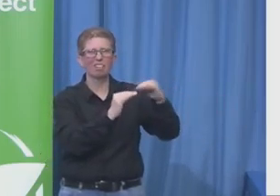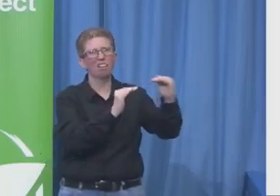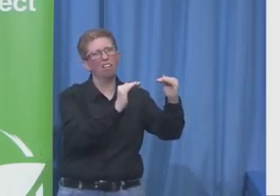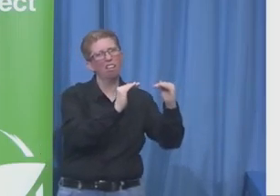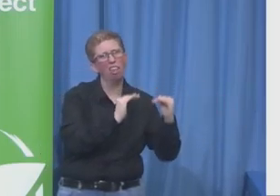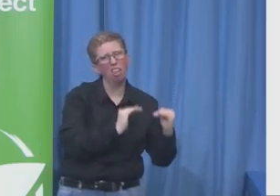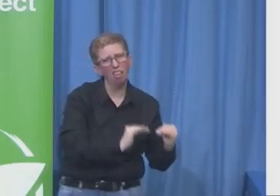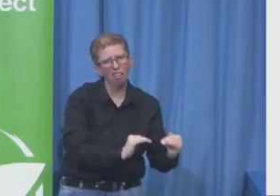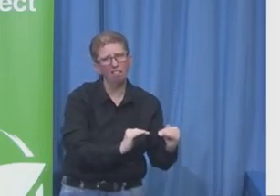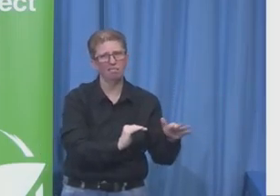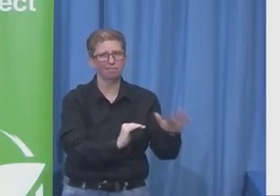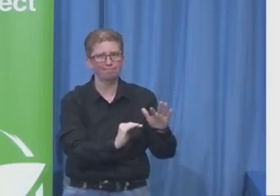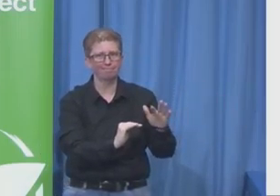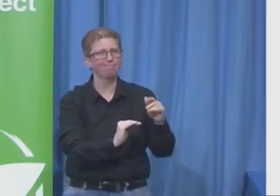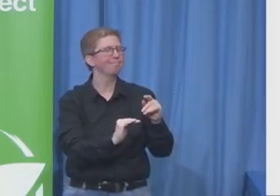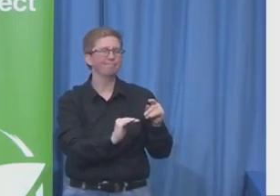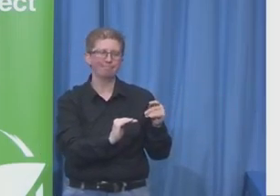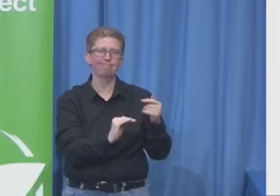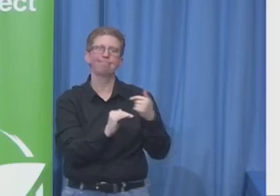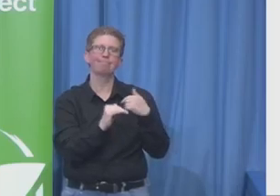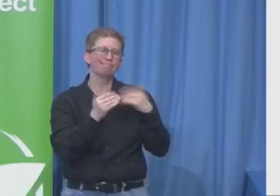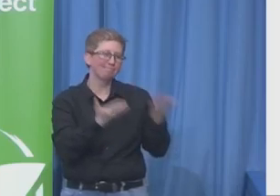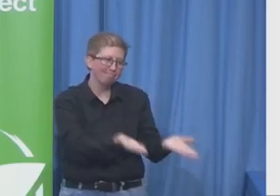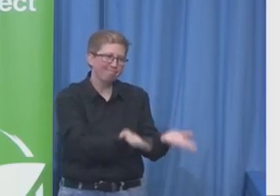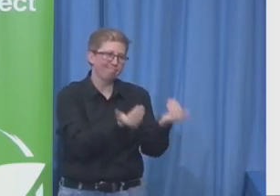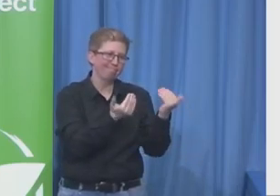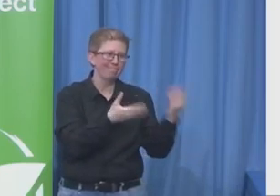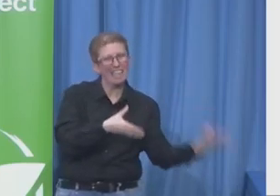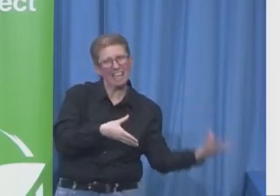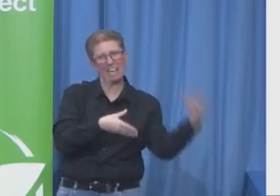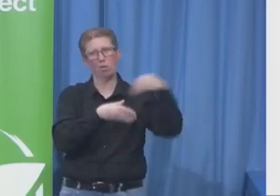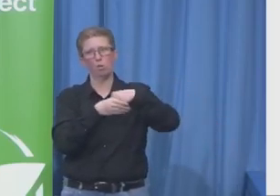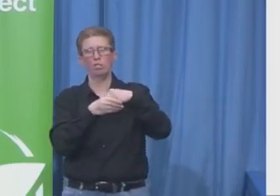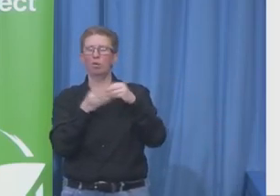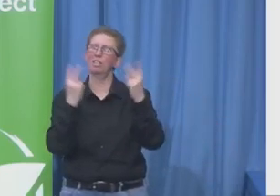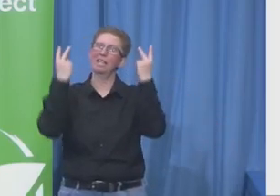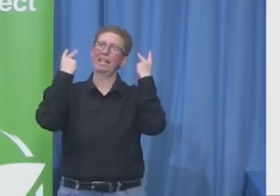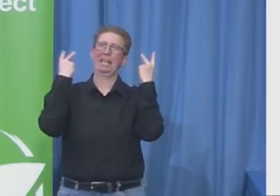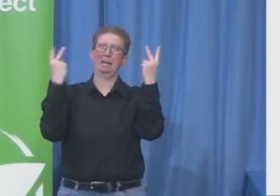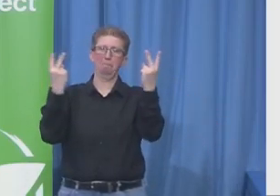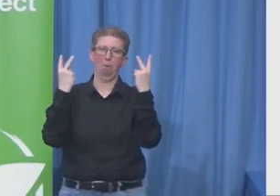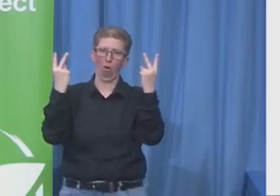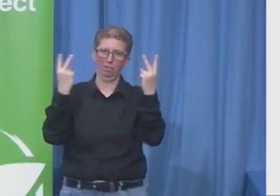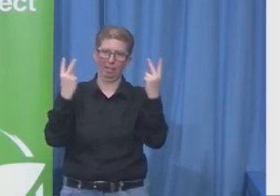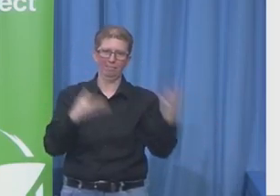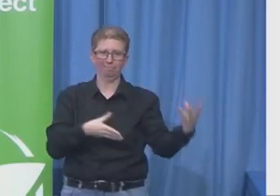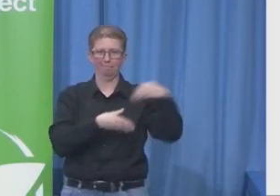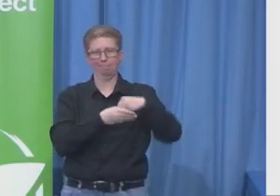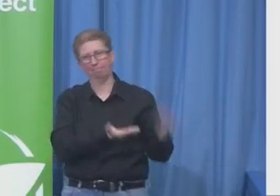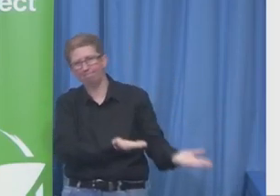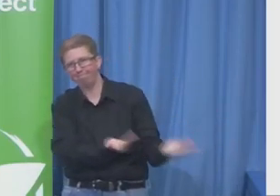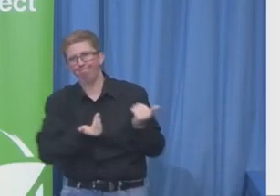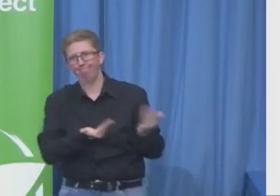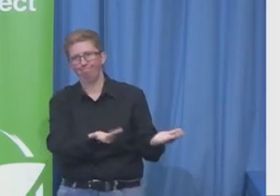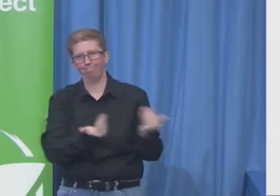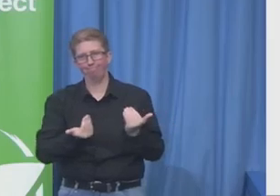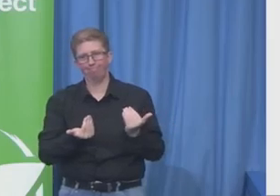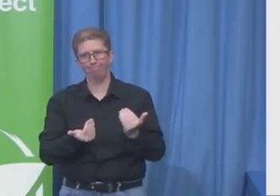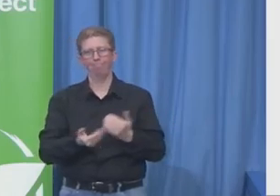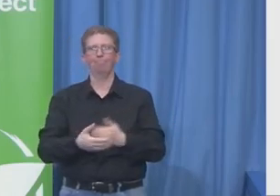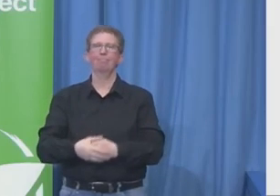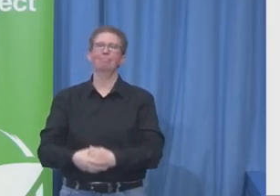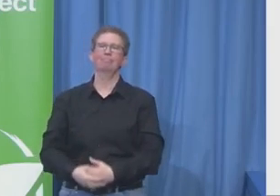of employment and inclusive employment, we work around 30